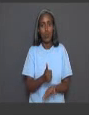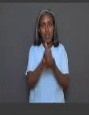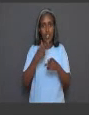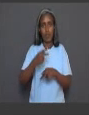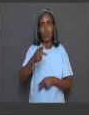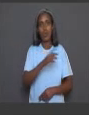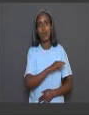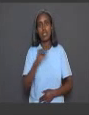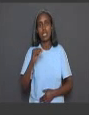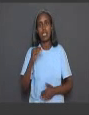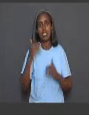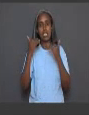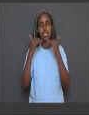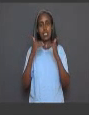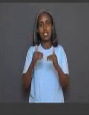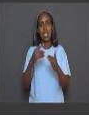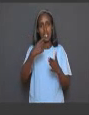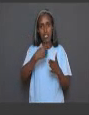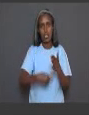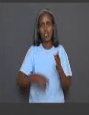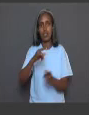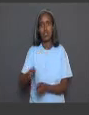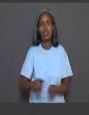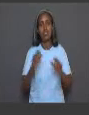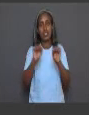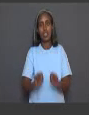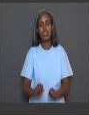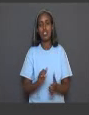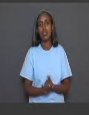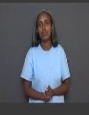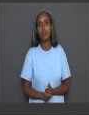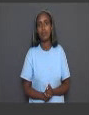and scaling tax structures.